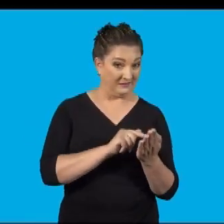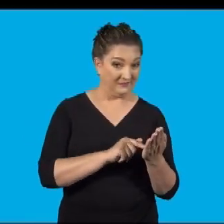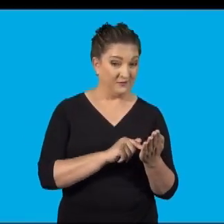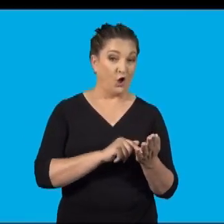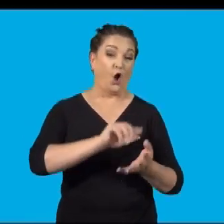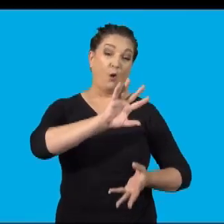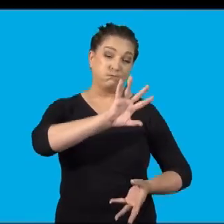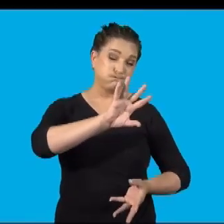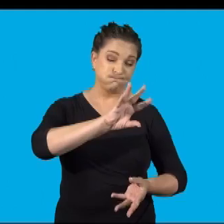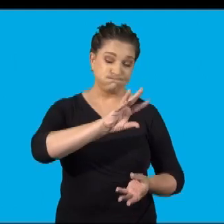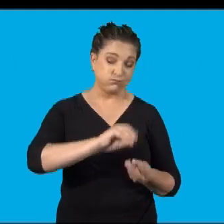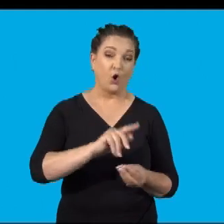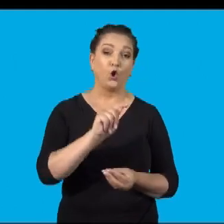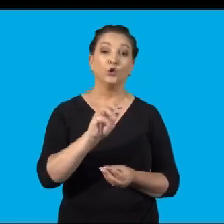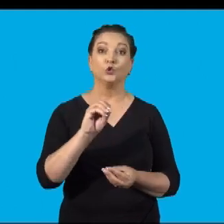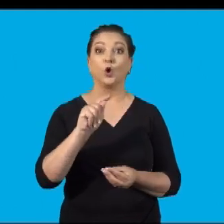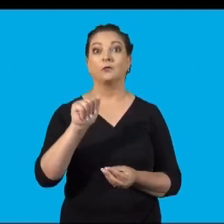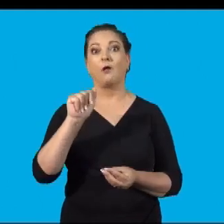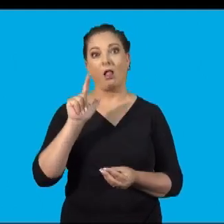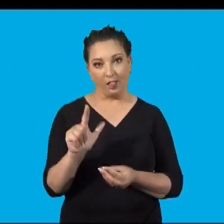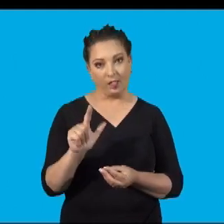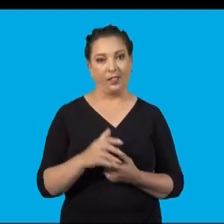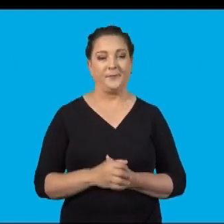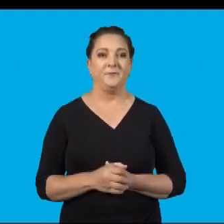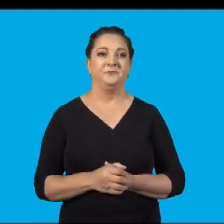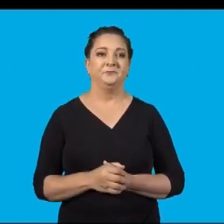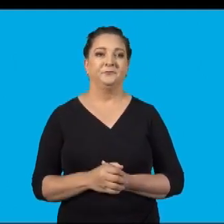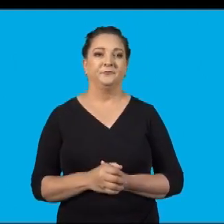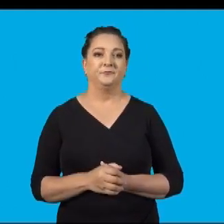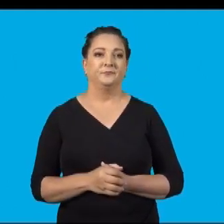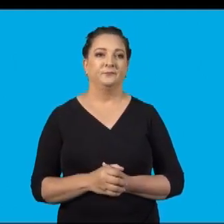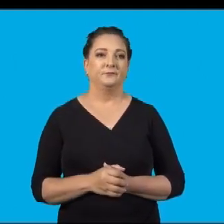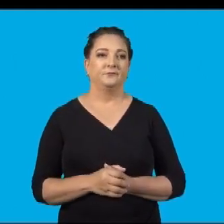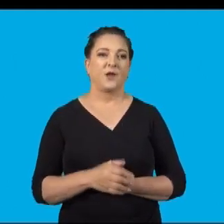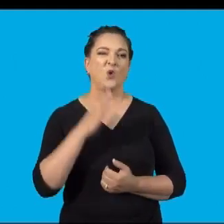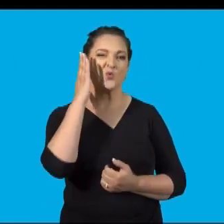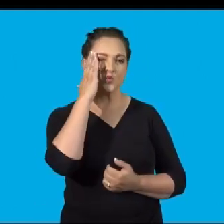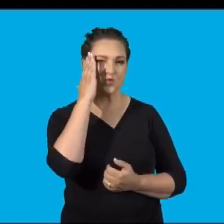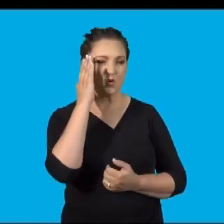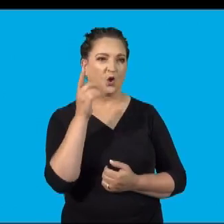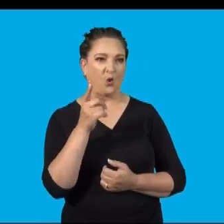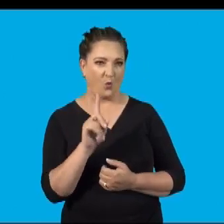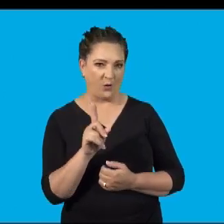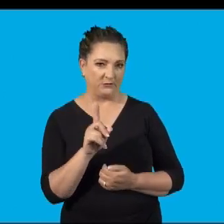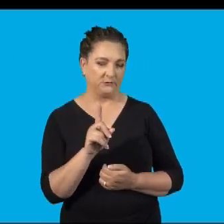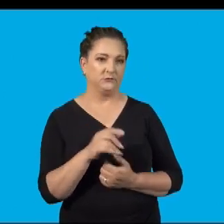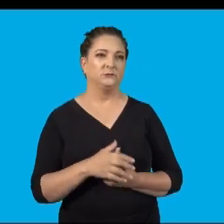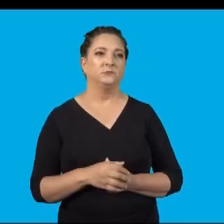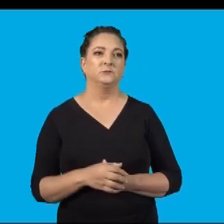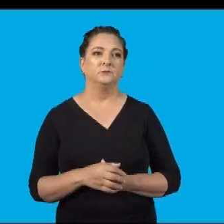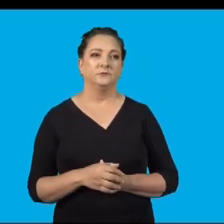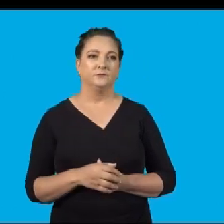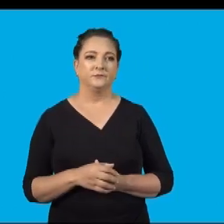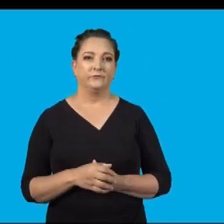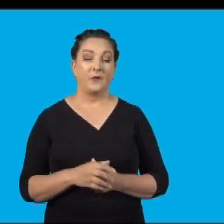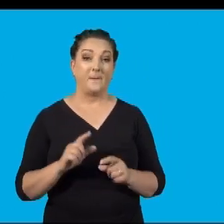going to calculate the total depreciation. Let's see. We know that when we are